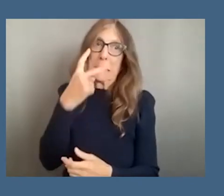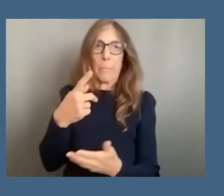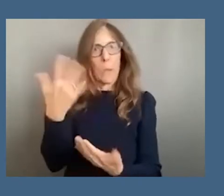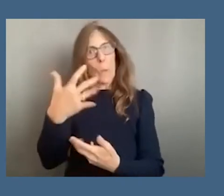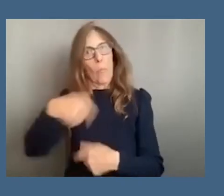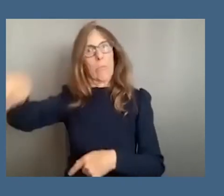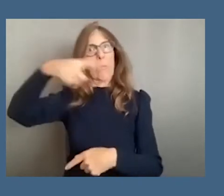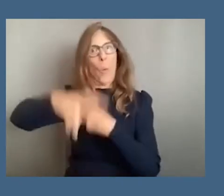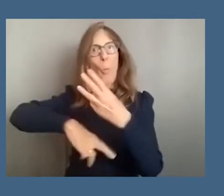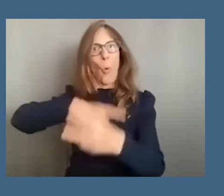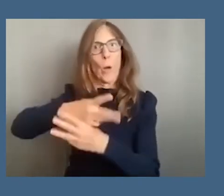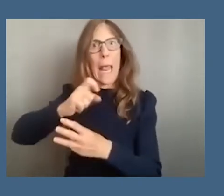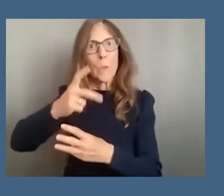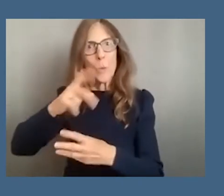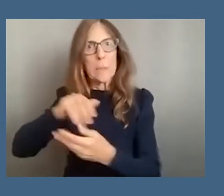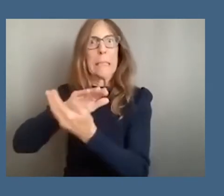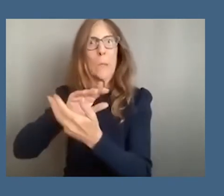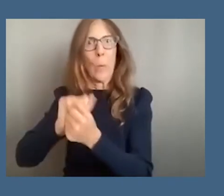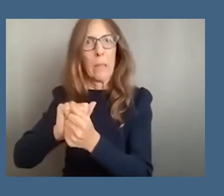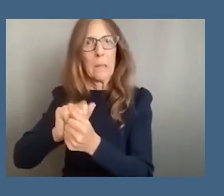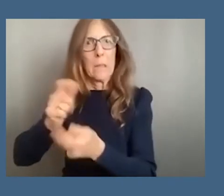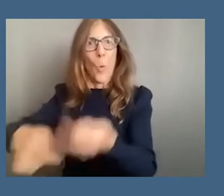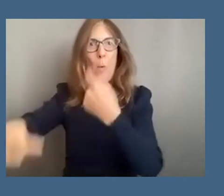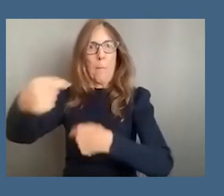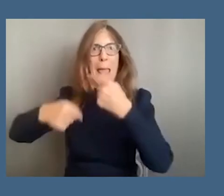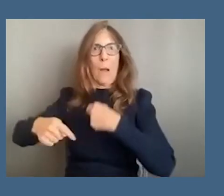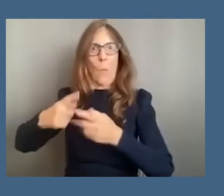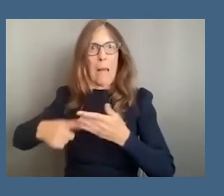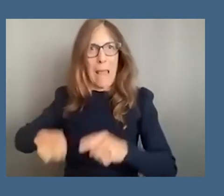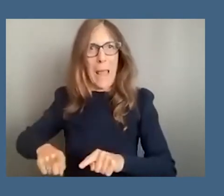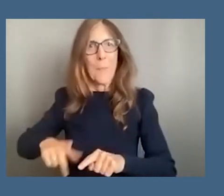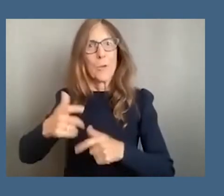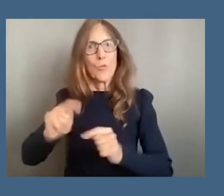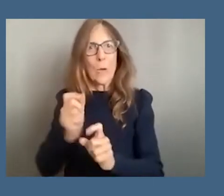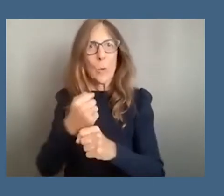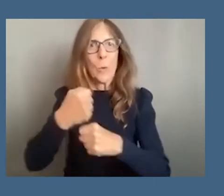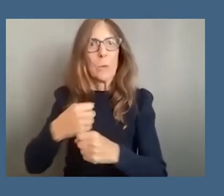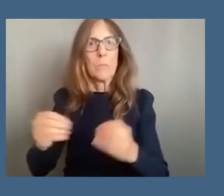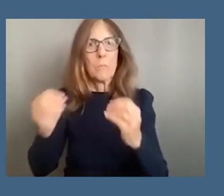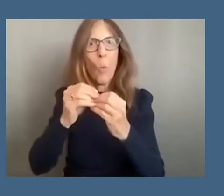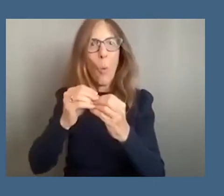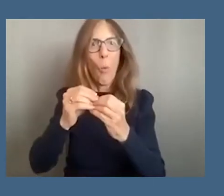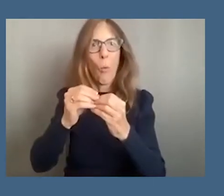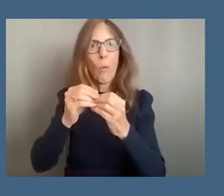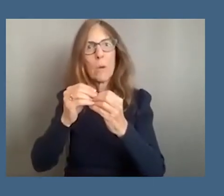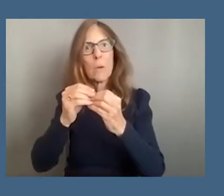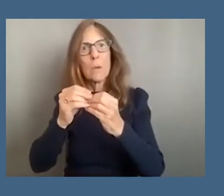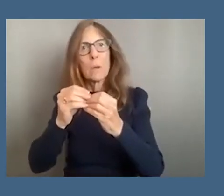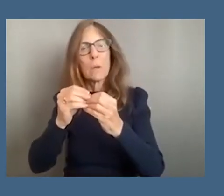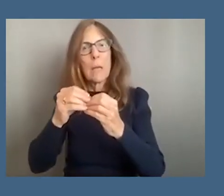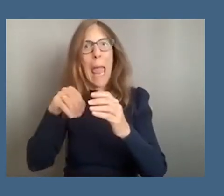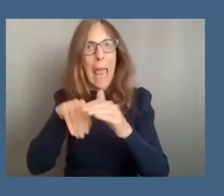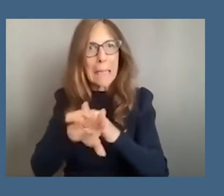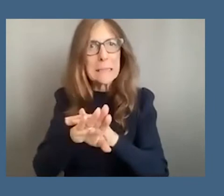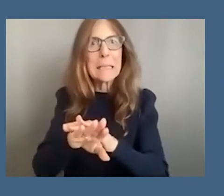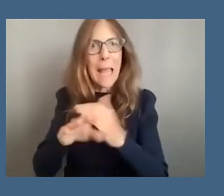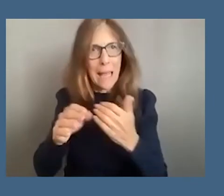with unwinding those transactions and trying to create more access and equality to art so when i